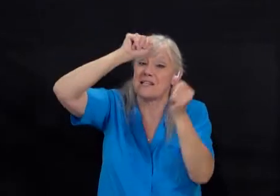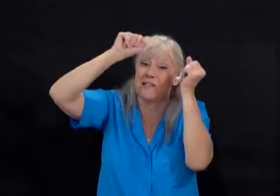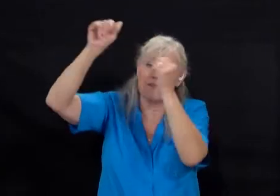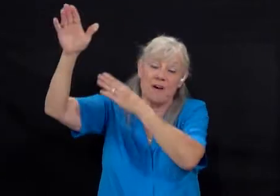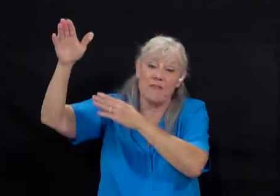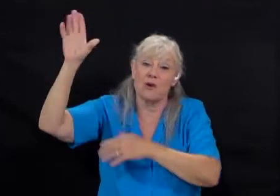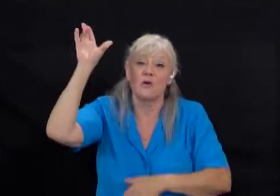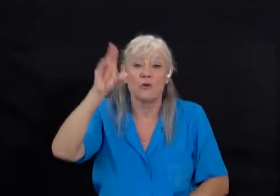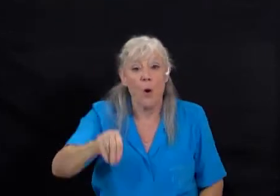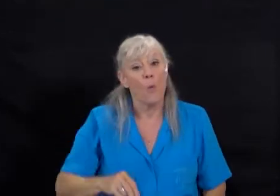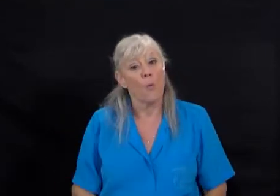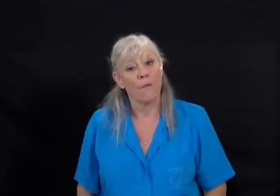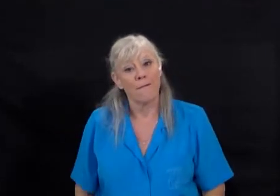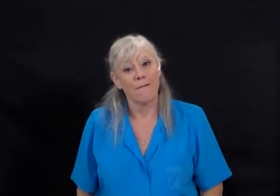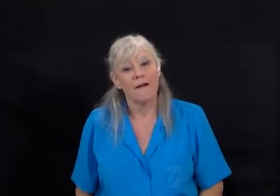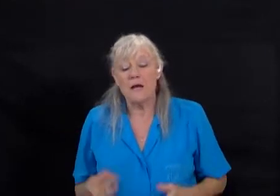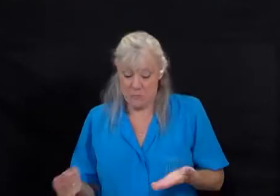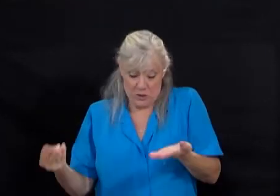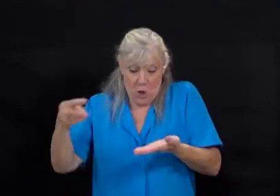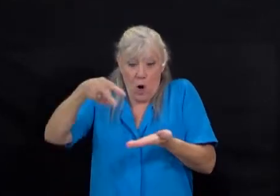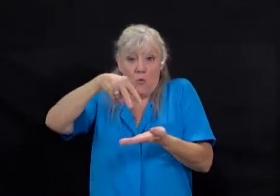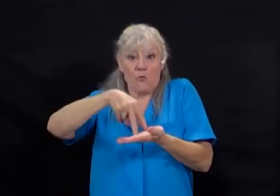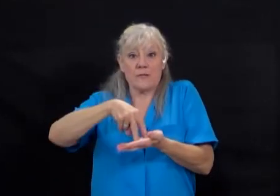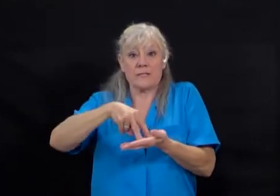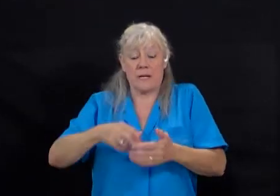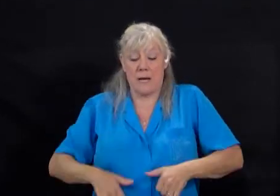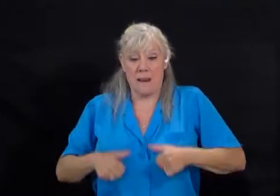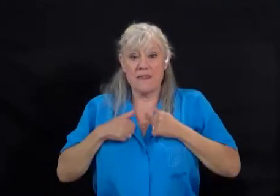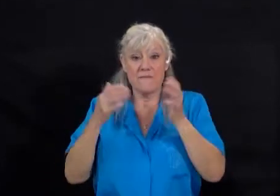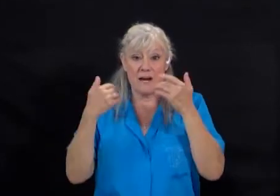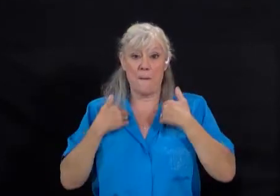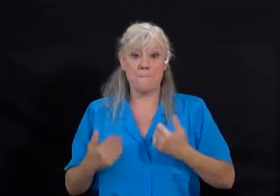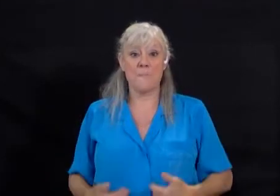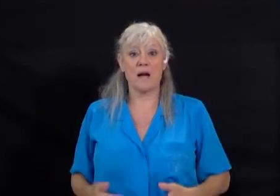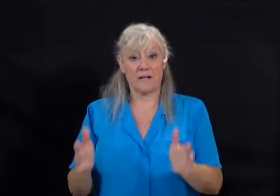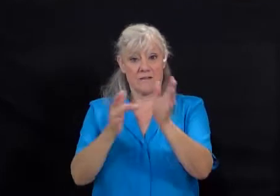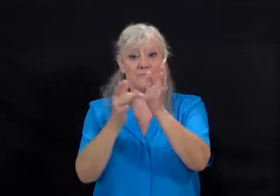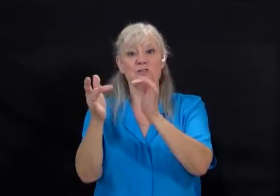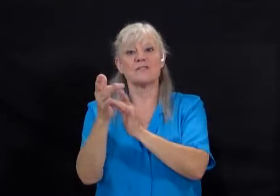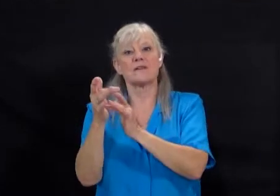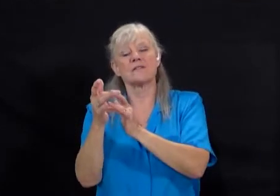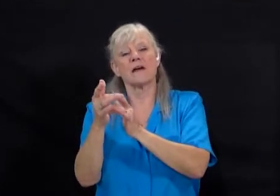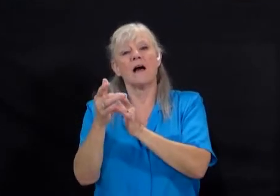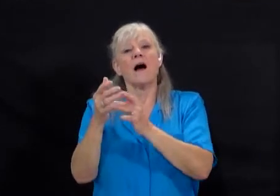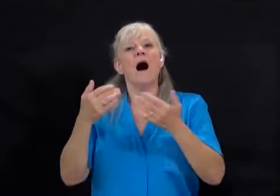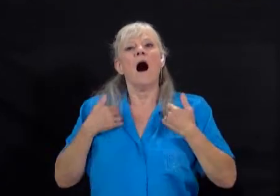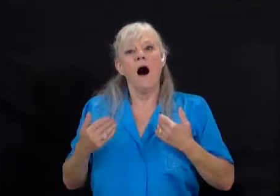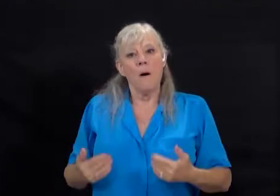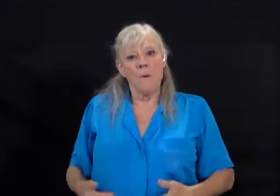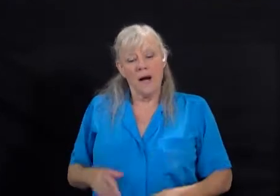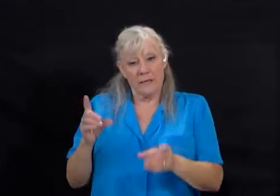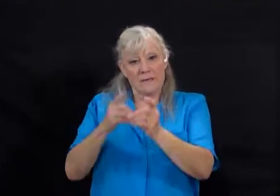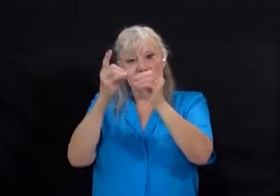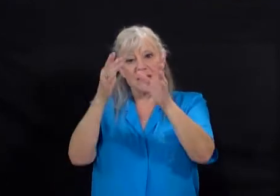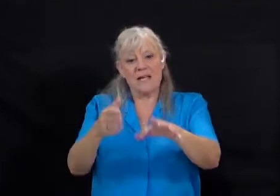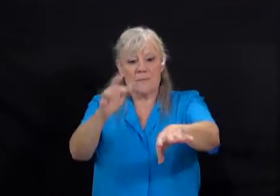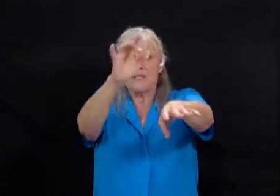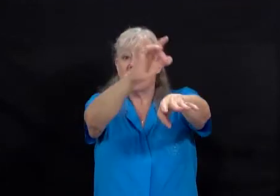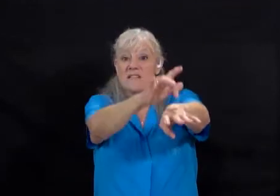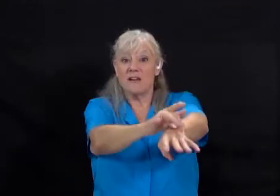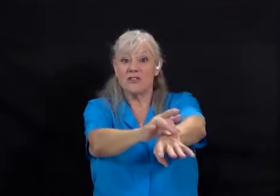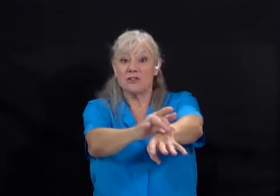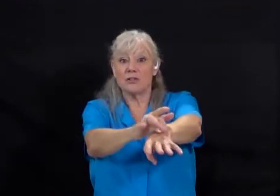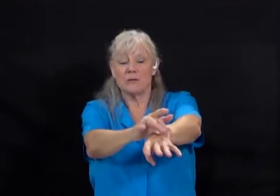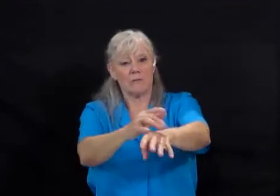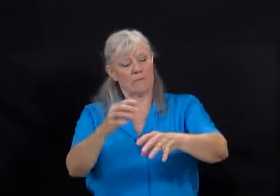a risen, living body of Jesus, a body that the disciples had touched, a body